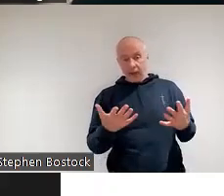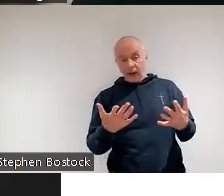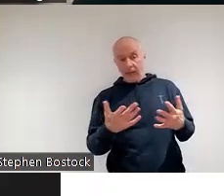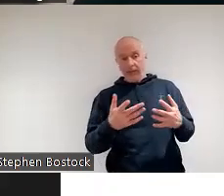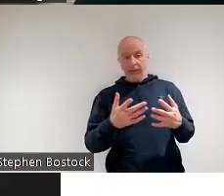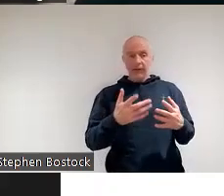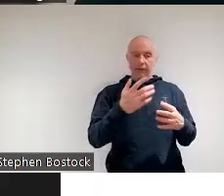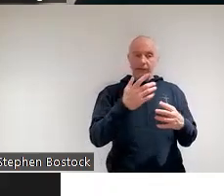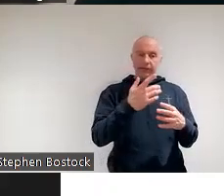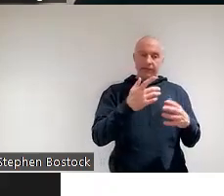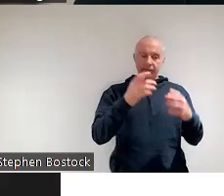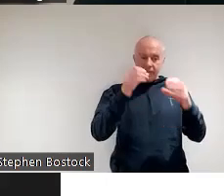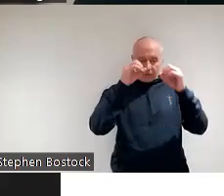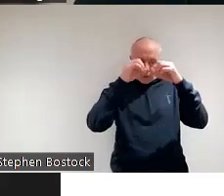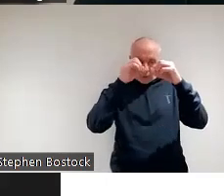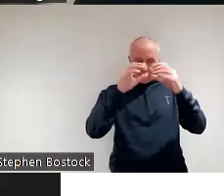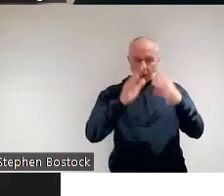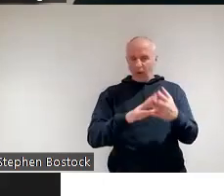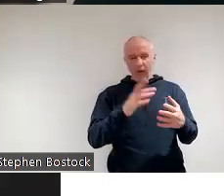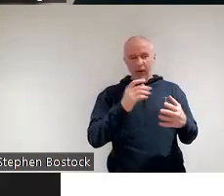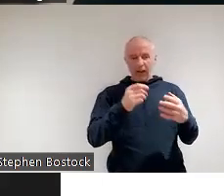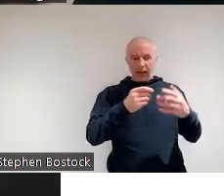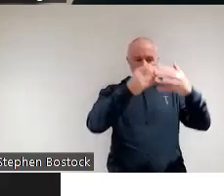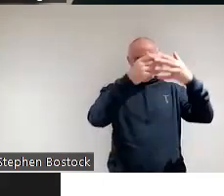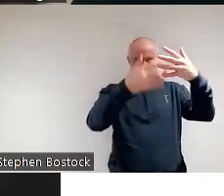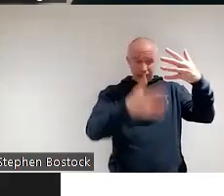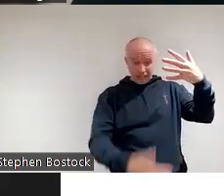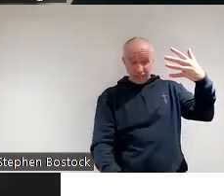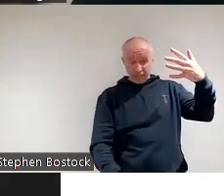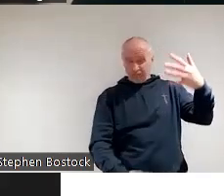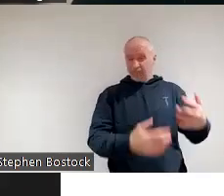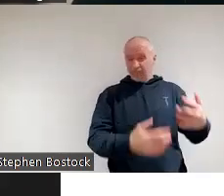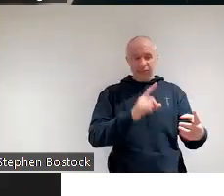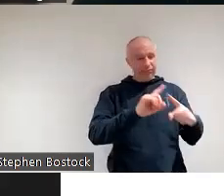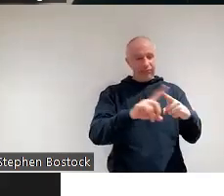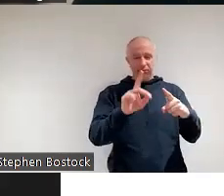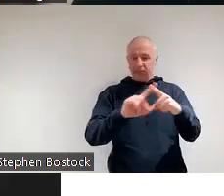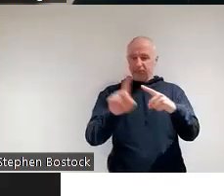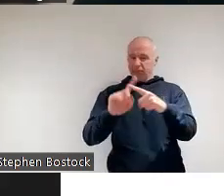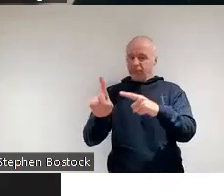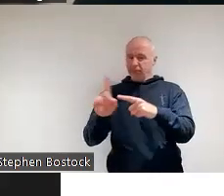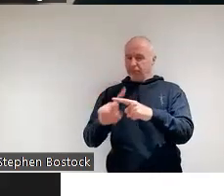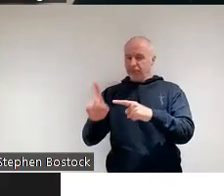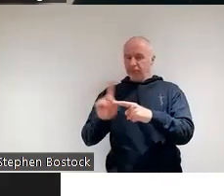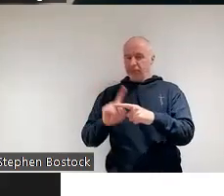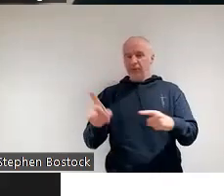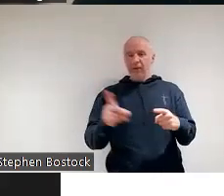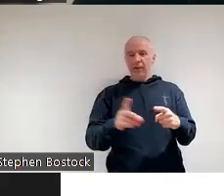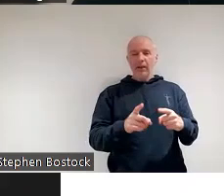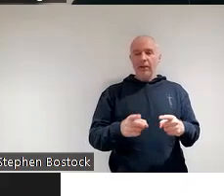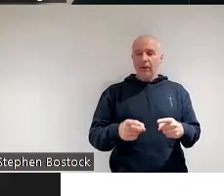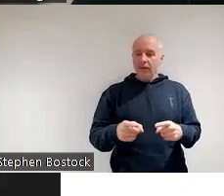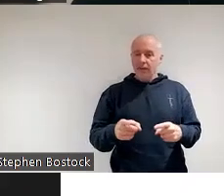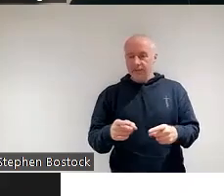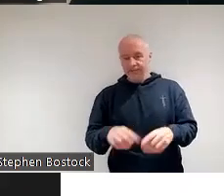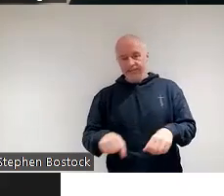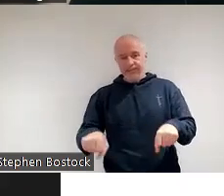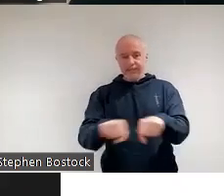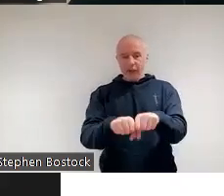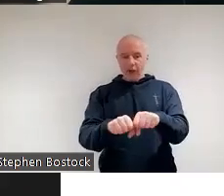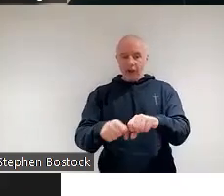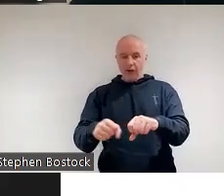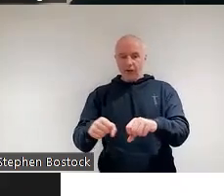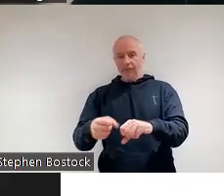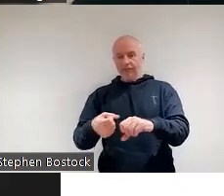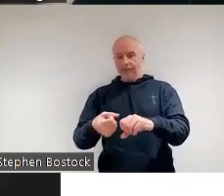search it, you're going to find tons of them. But of course, there are one which are very expensive, very reliable.